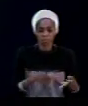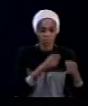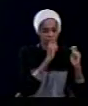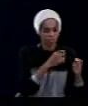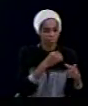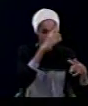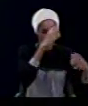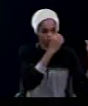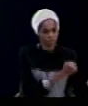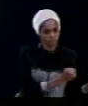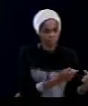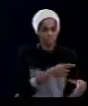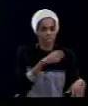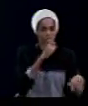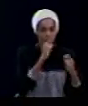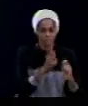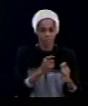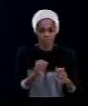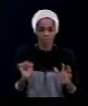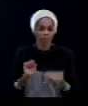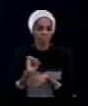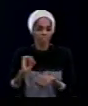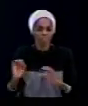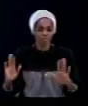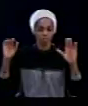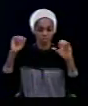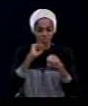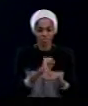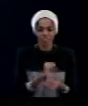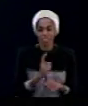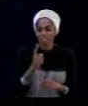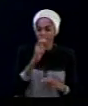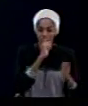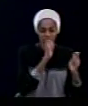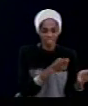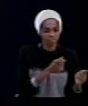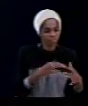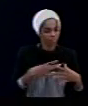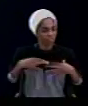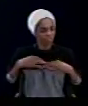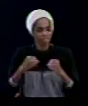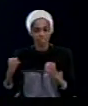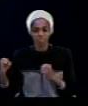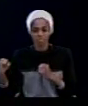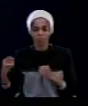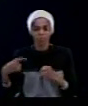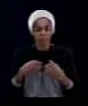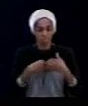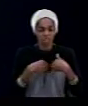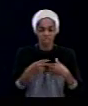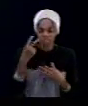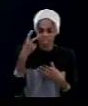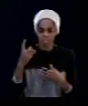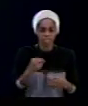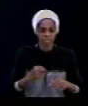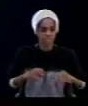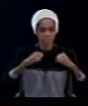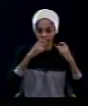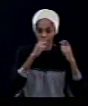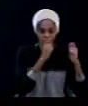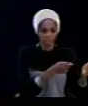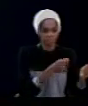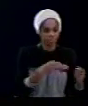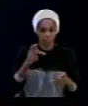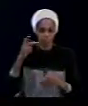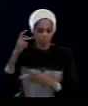the gift of working of miracles, the gift of healing. We have seen the gift of prophecy, the gift